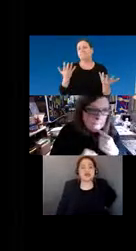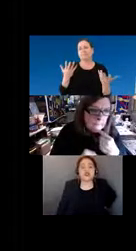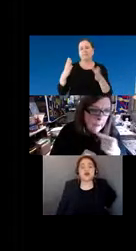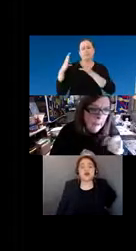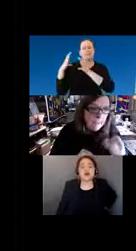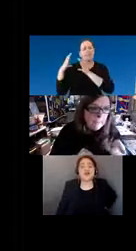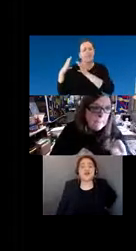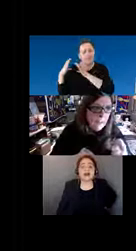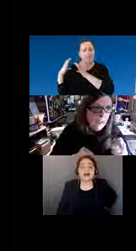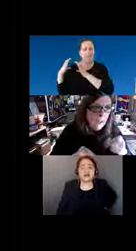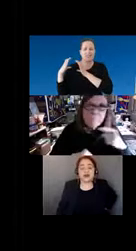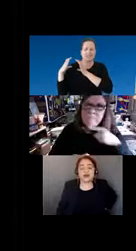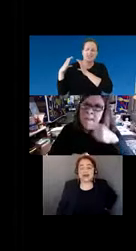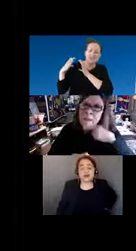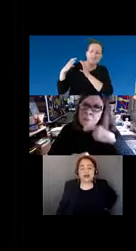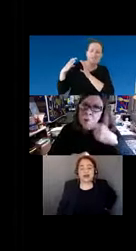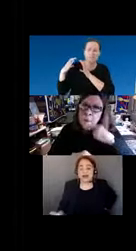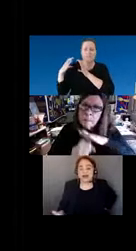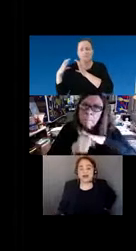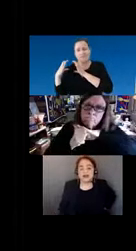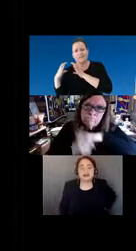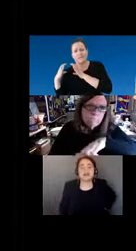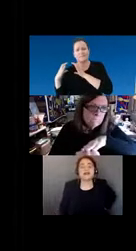to just go through this life as a